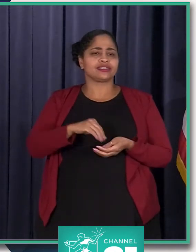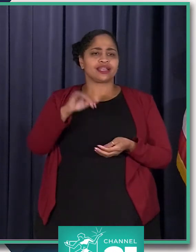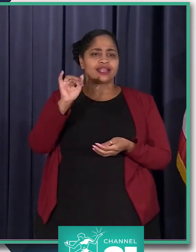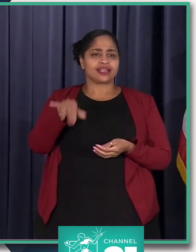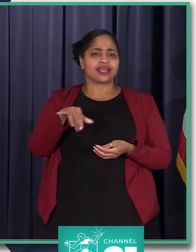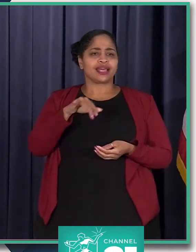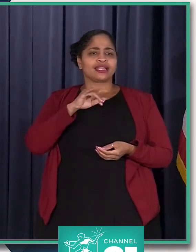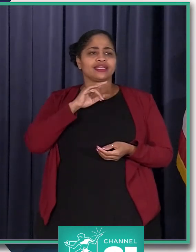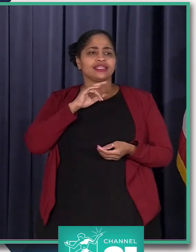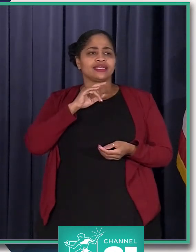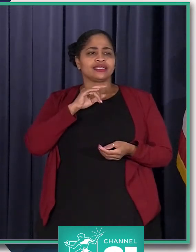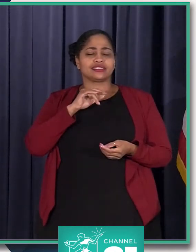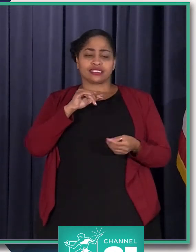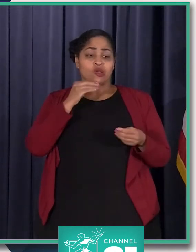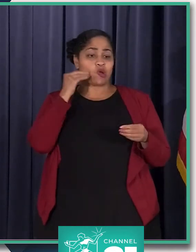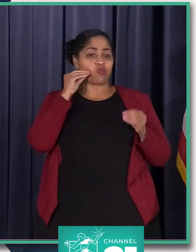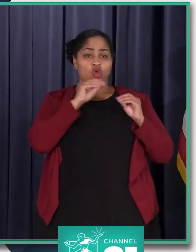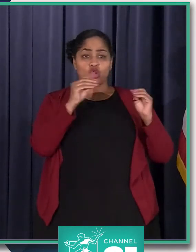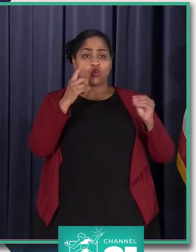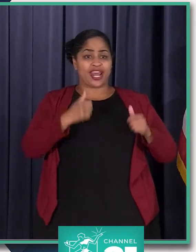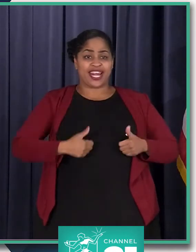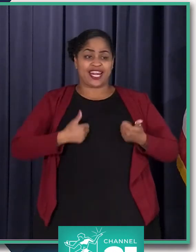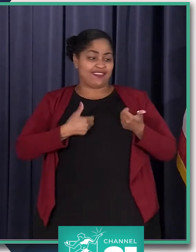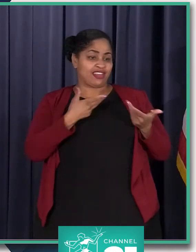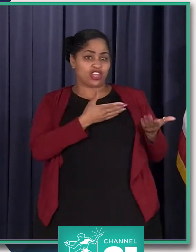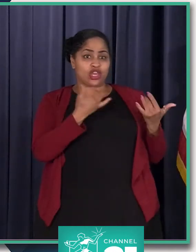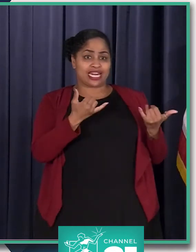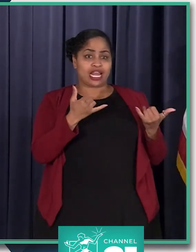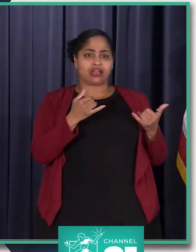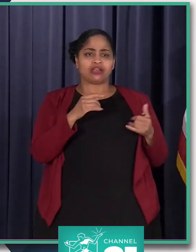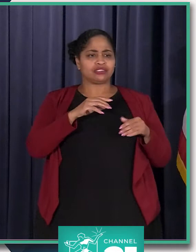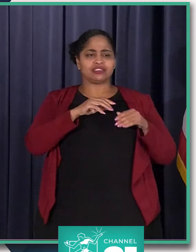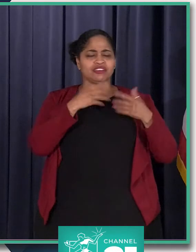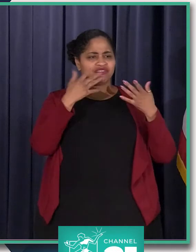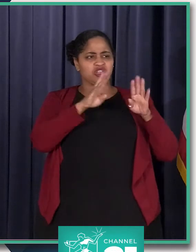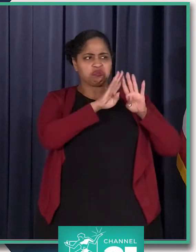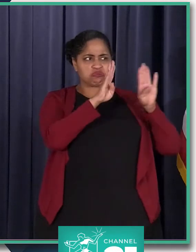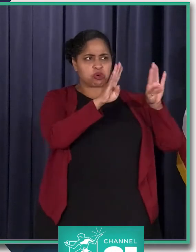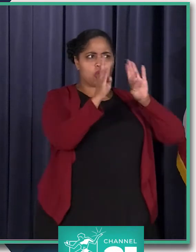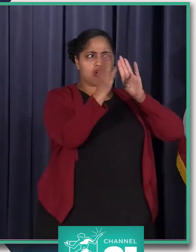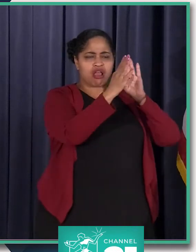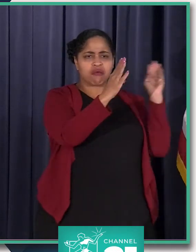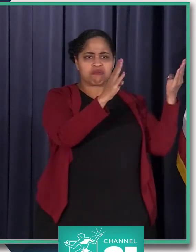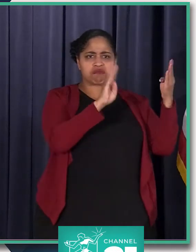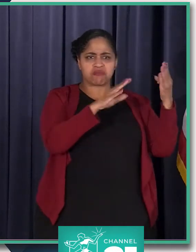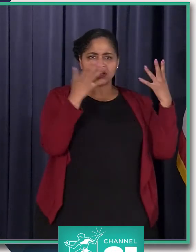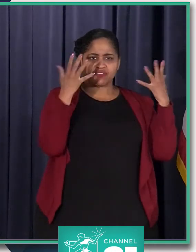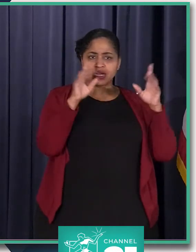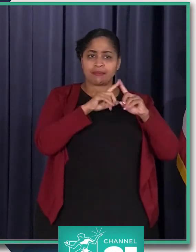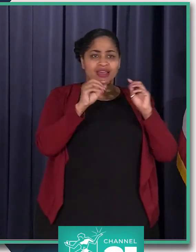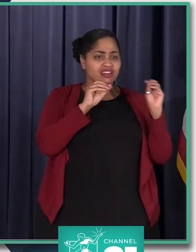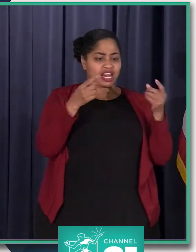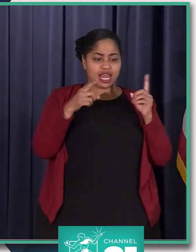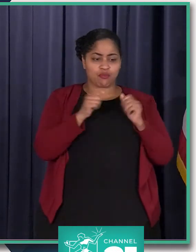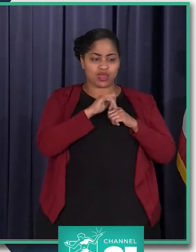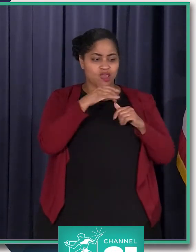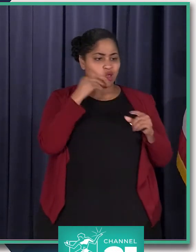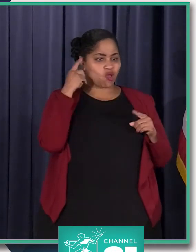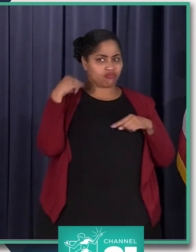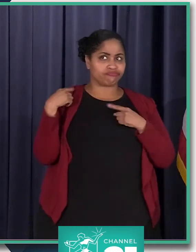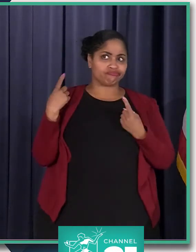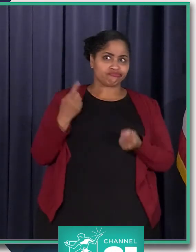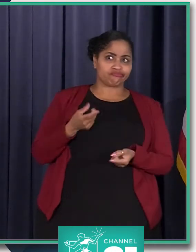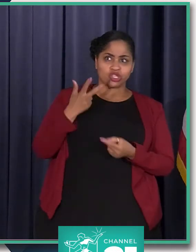an unoccupied home at the moment. It is boarded up, but there's nothing been going on with that home for the